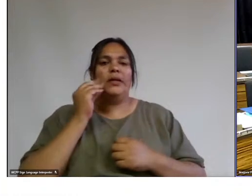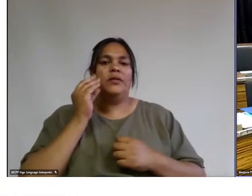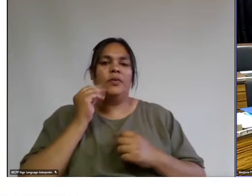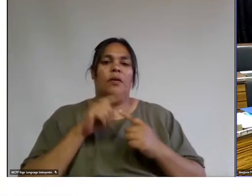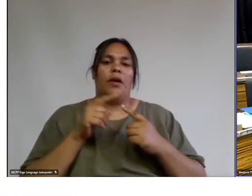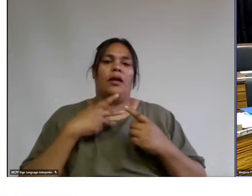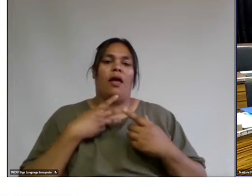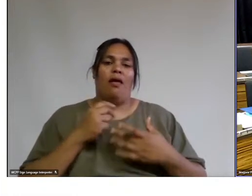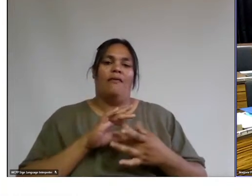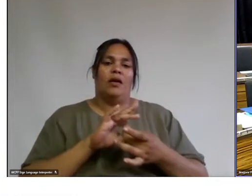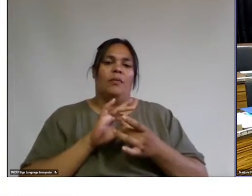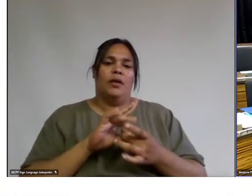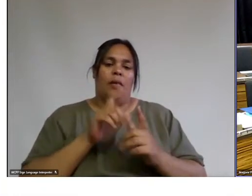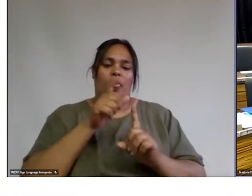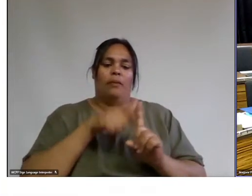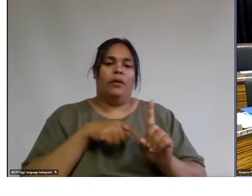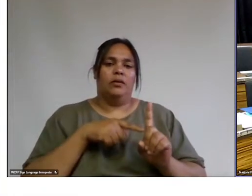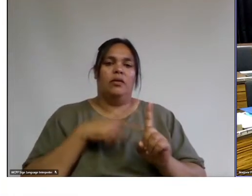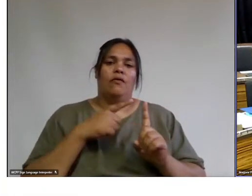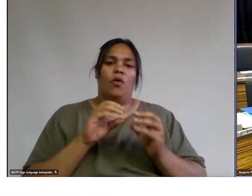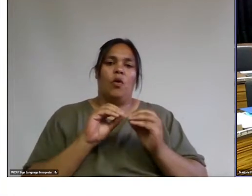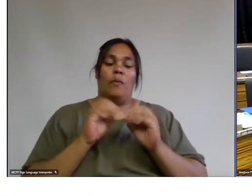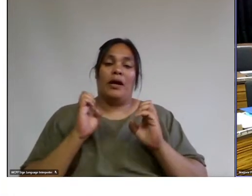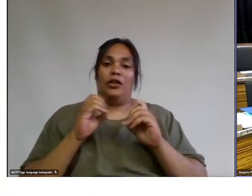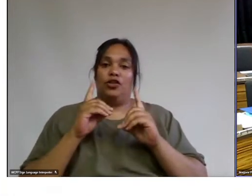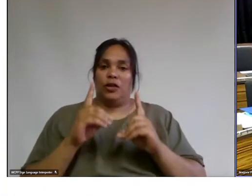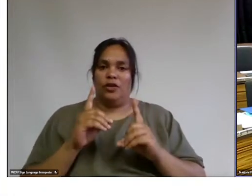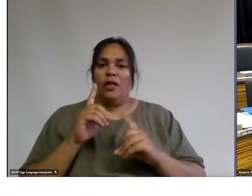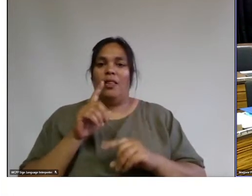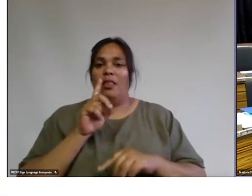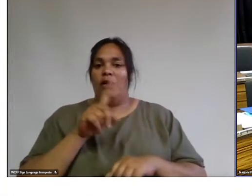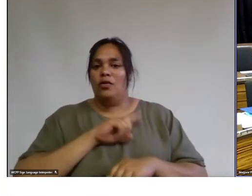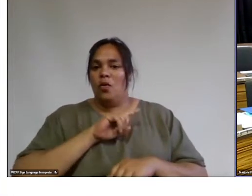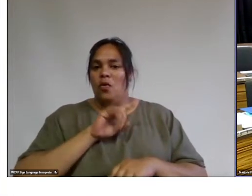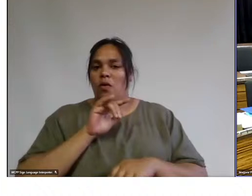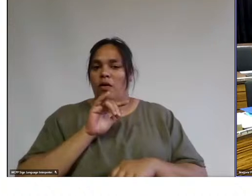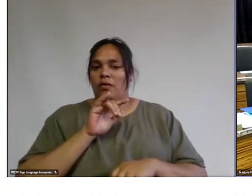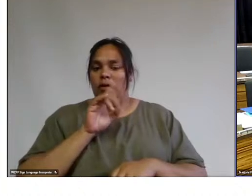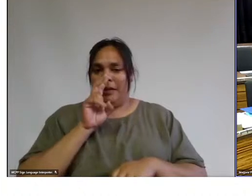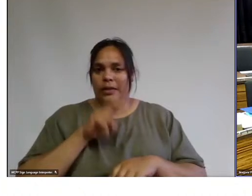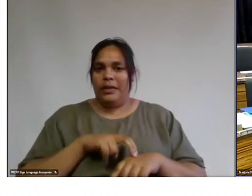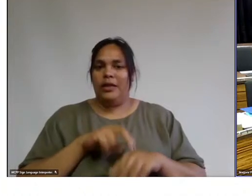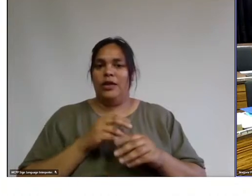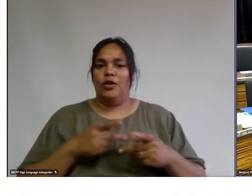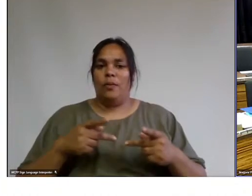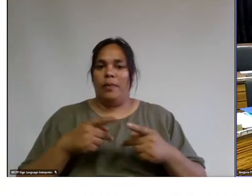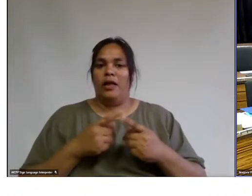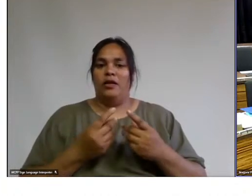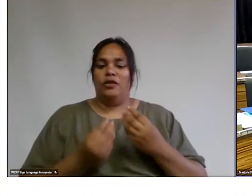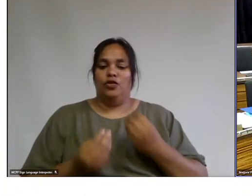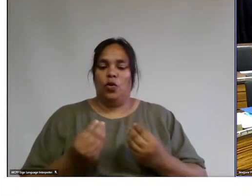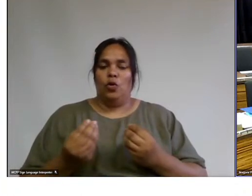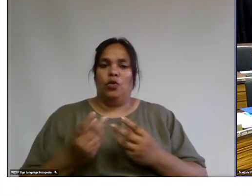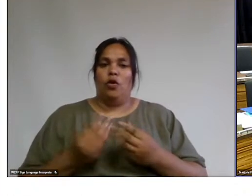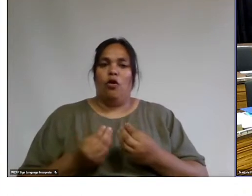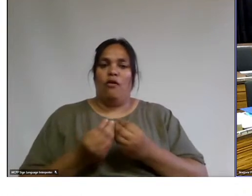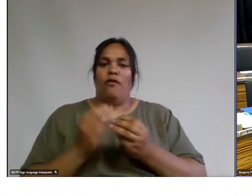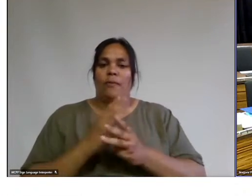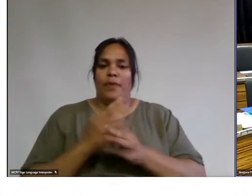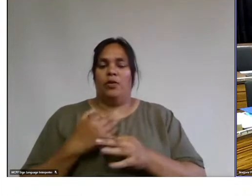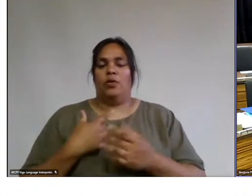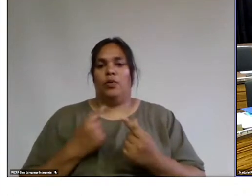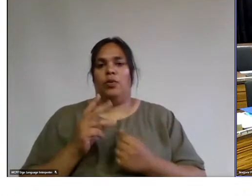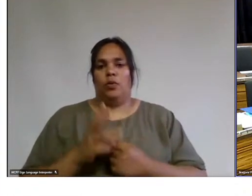commitment, Chairperson, we're responsible for basic education, and therefore we must provide a place for children and offer to parents, and that is what we will